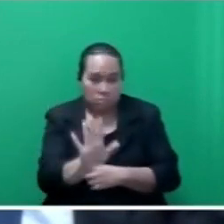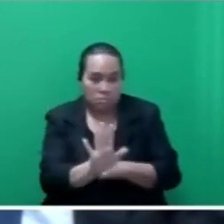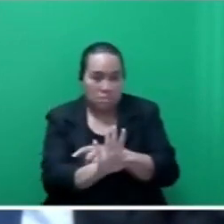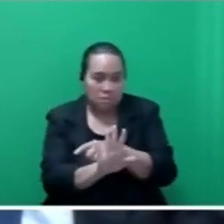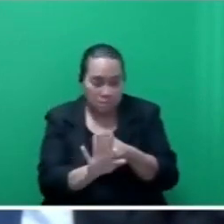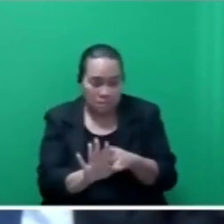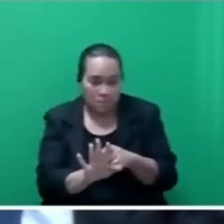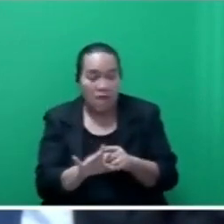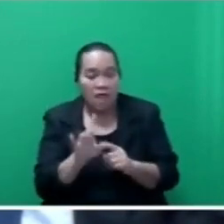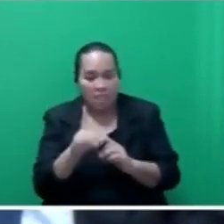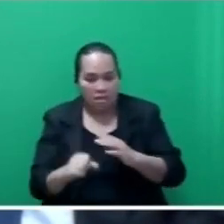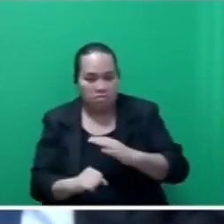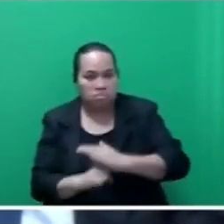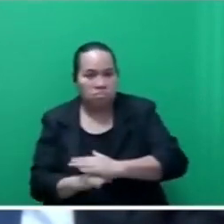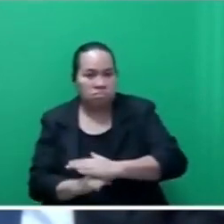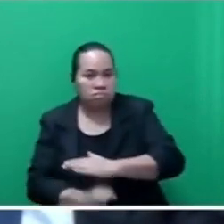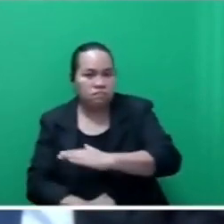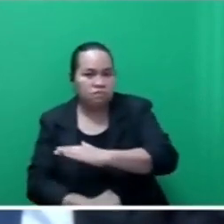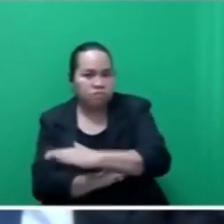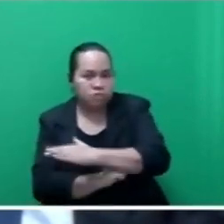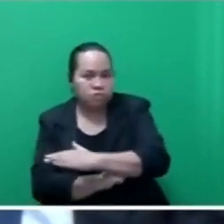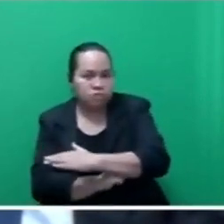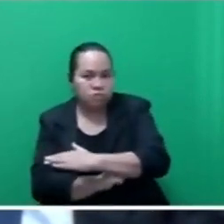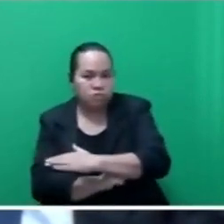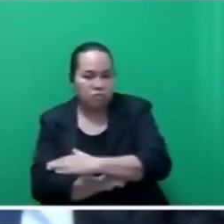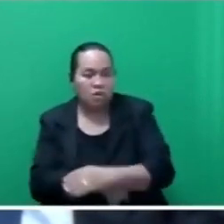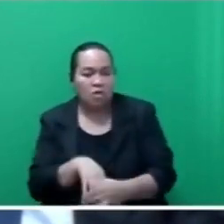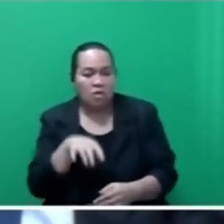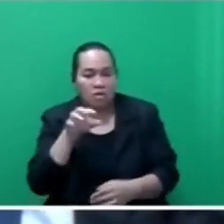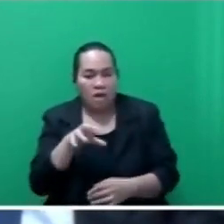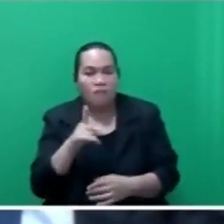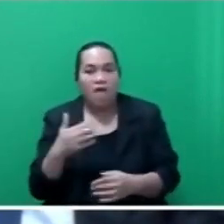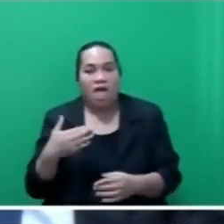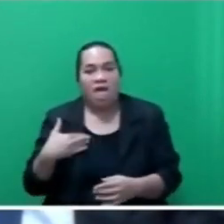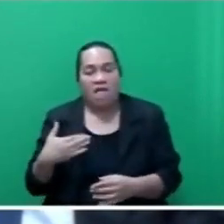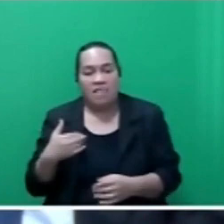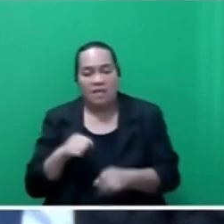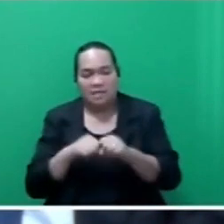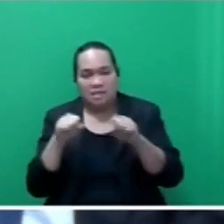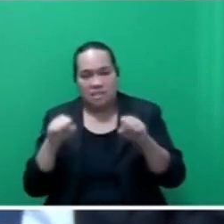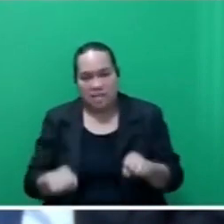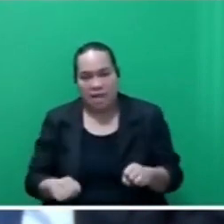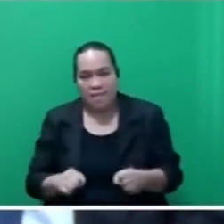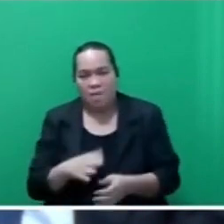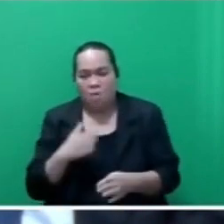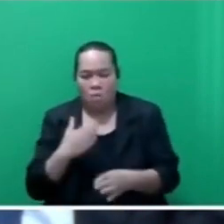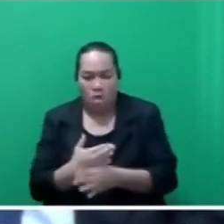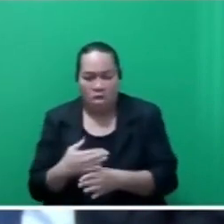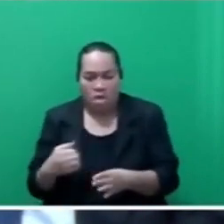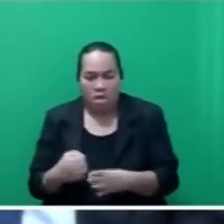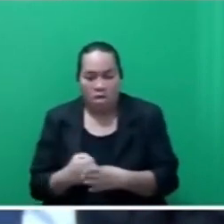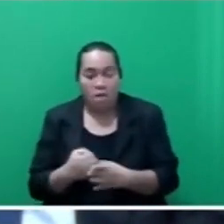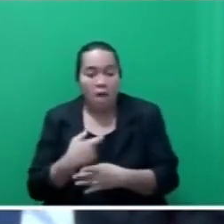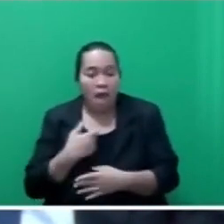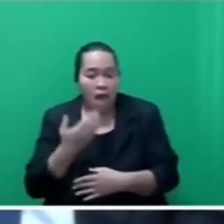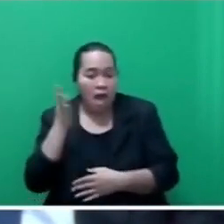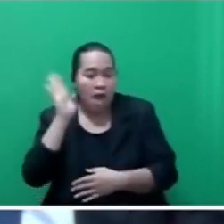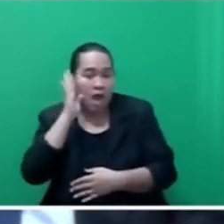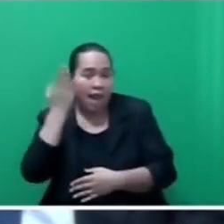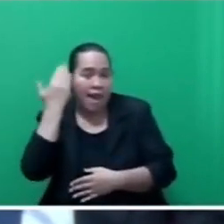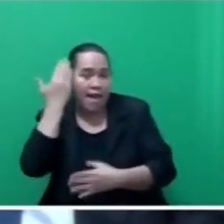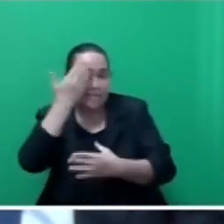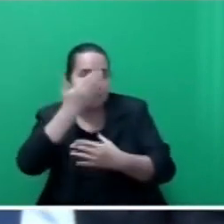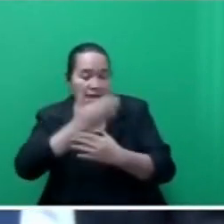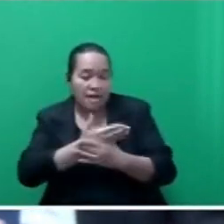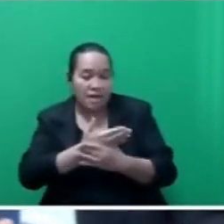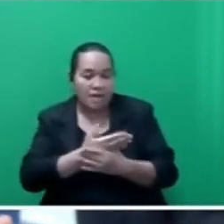spine and the bone and the skeleton of the health system. And I have heard last night that